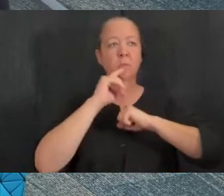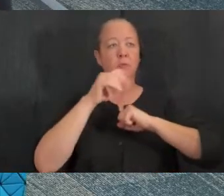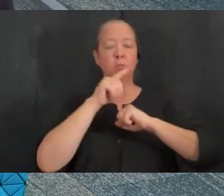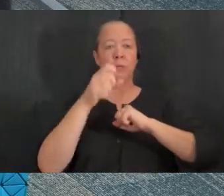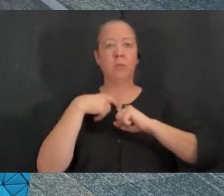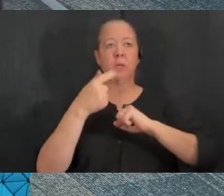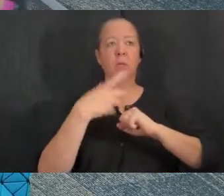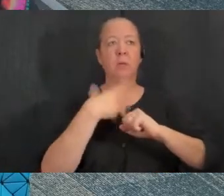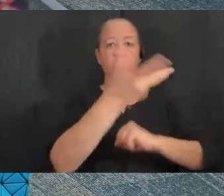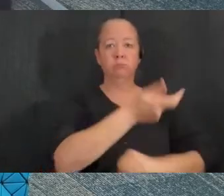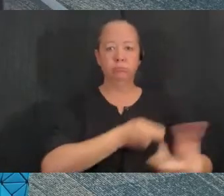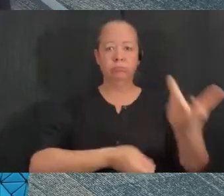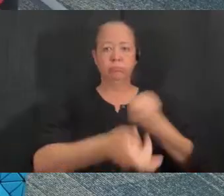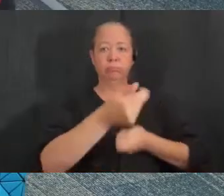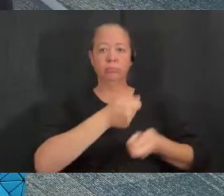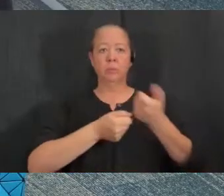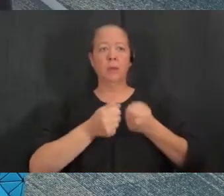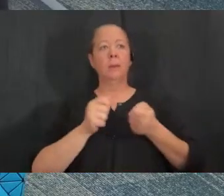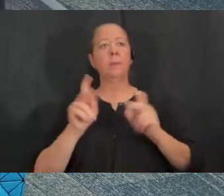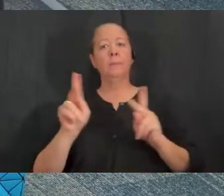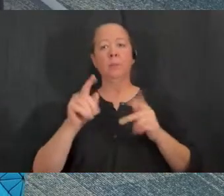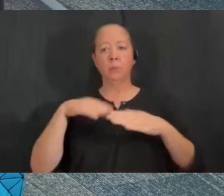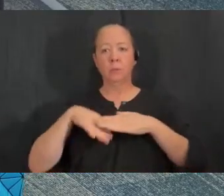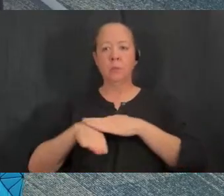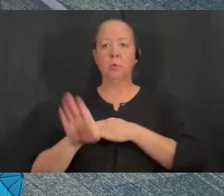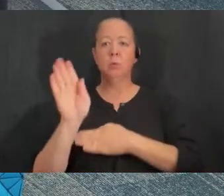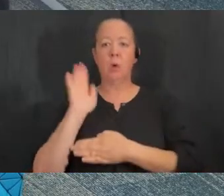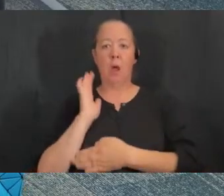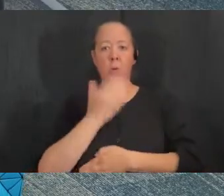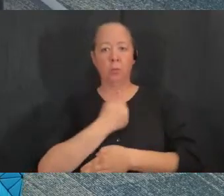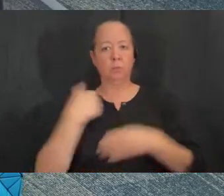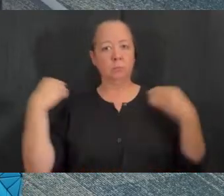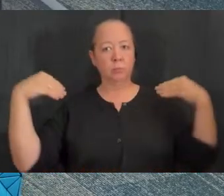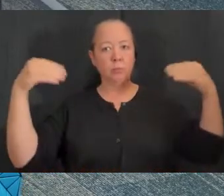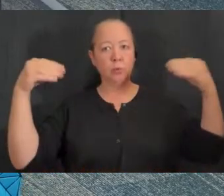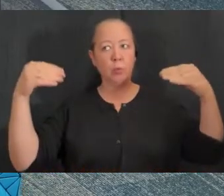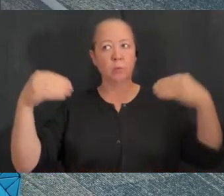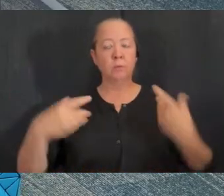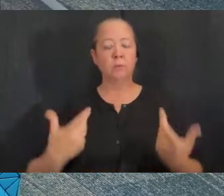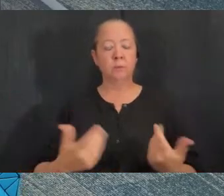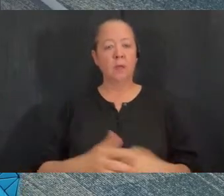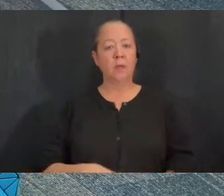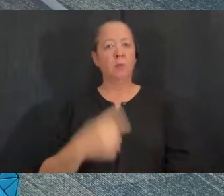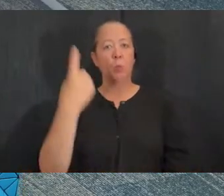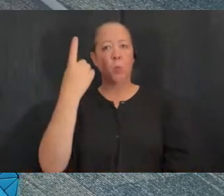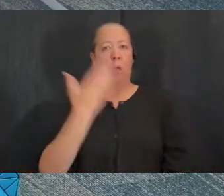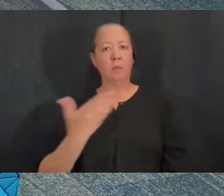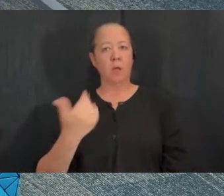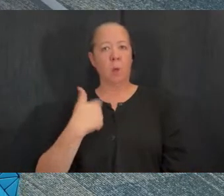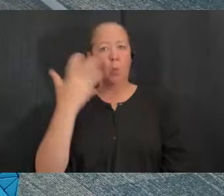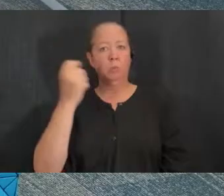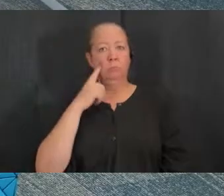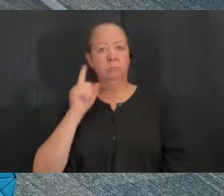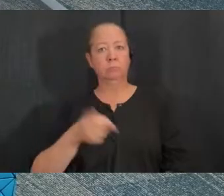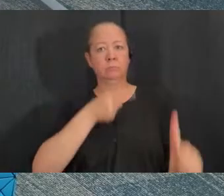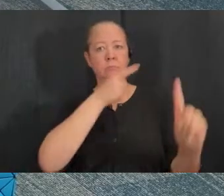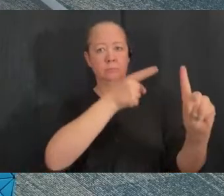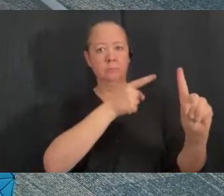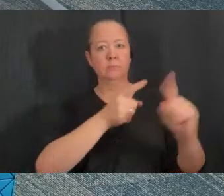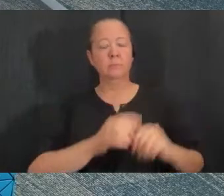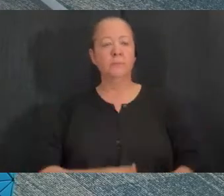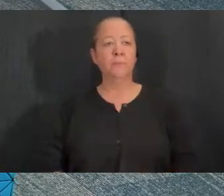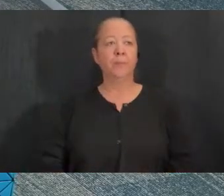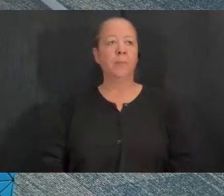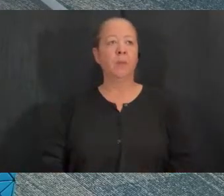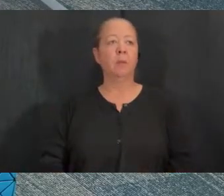into the Cheverly corridor. And so that's one thing that I would love to see happen. And I'd also welcome